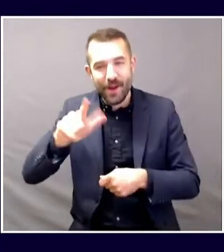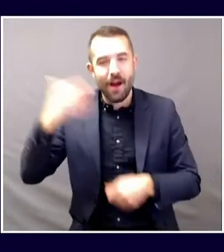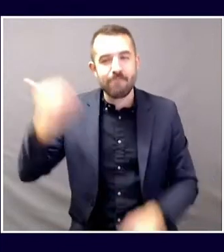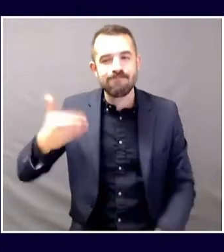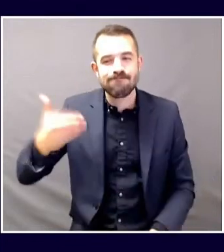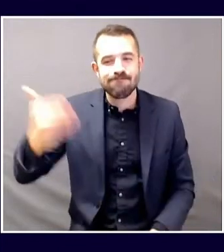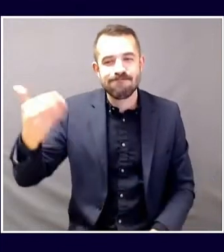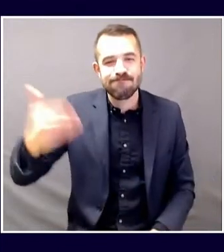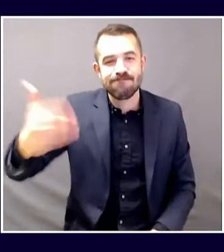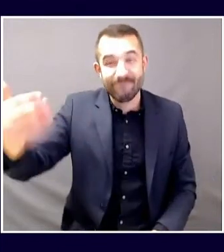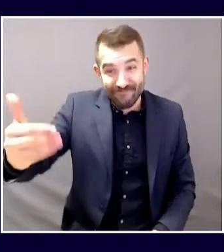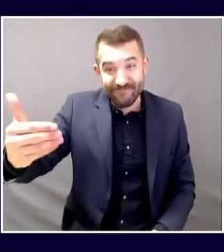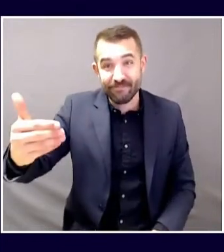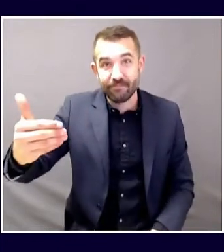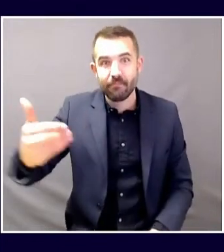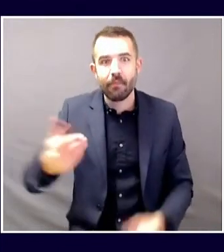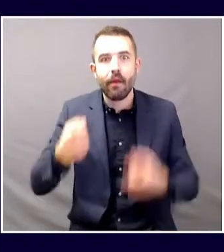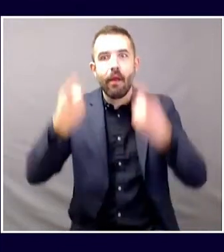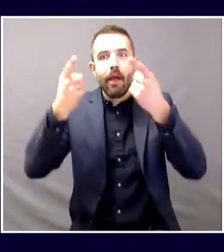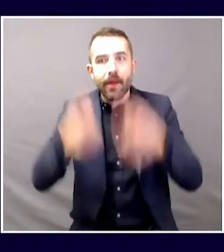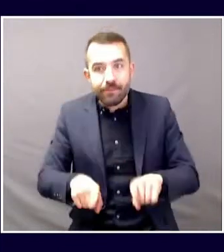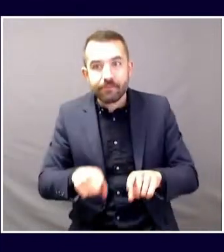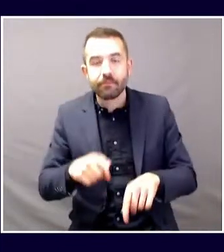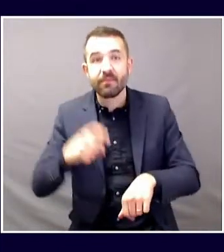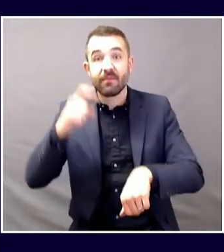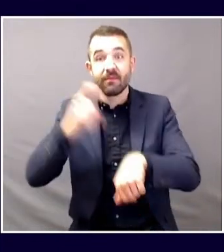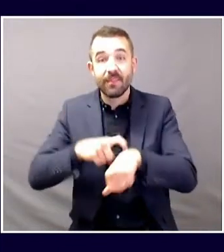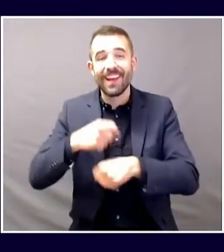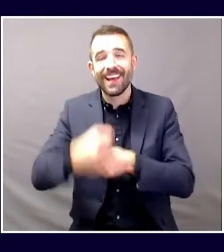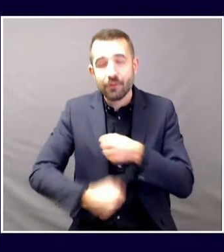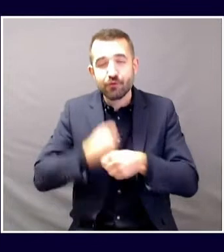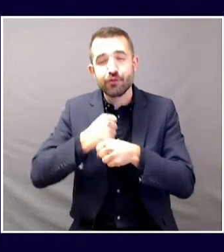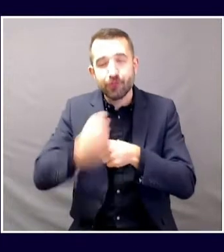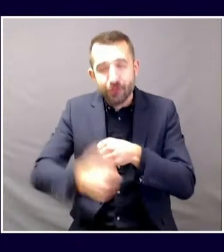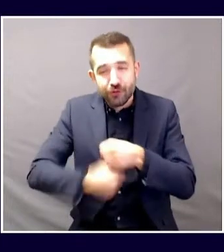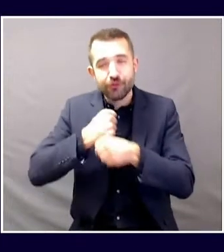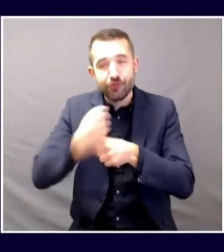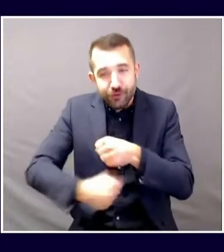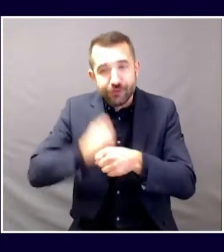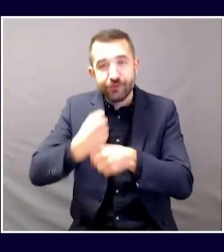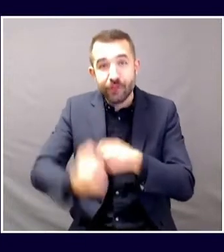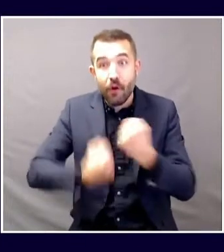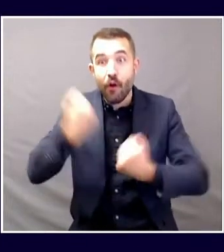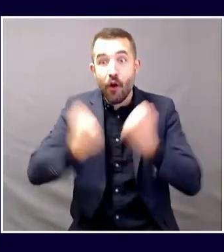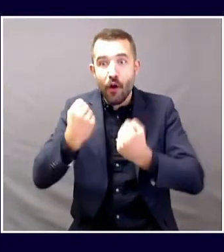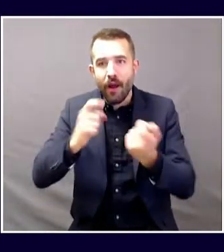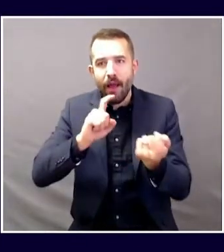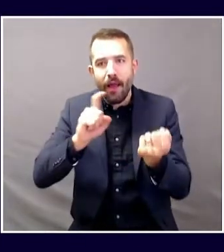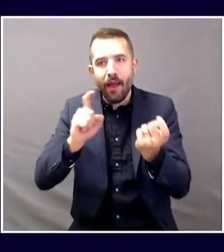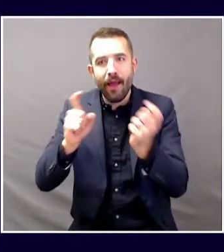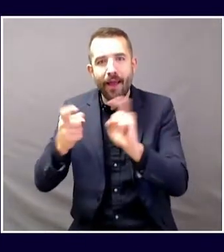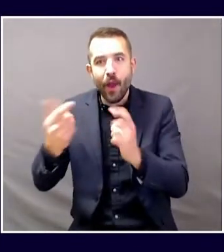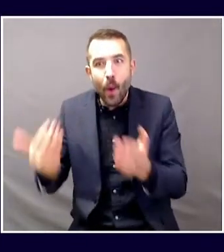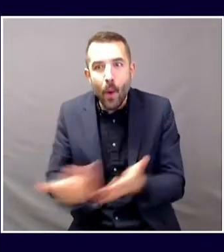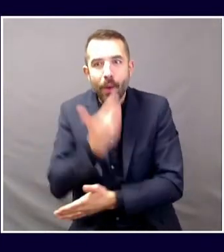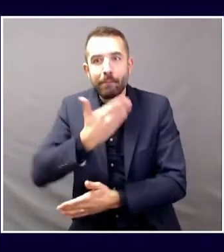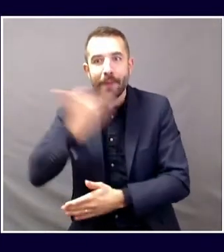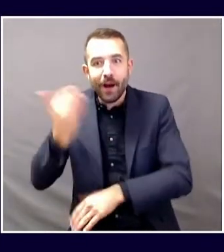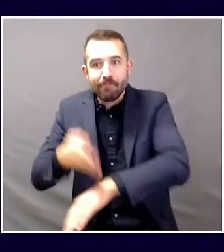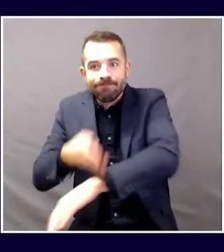time went on, and cars got better, and engines got better, and engine oil got